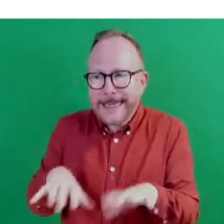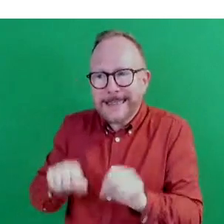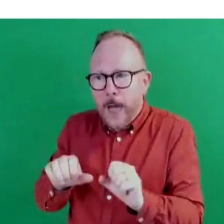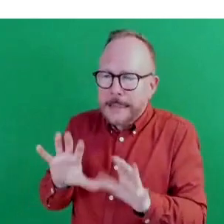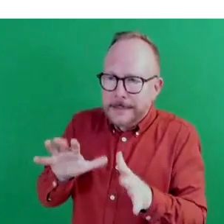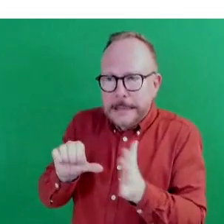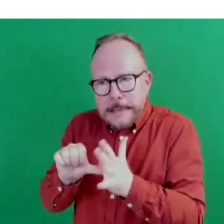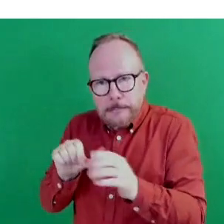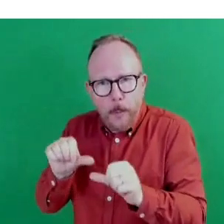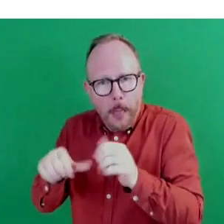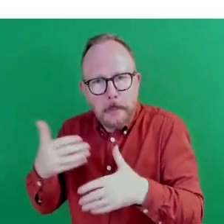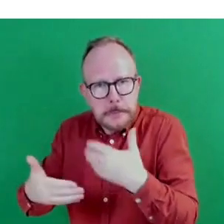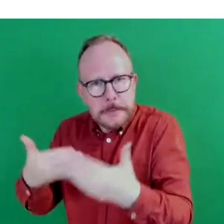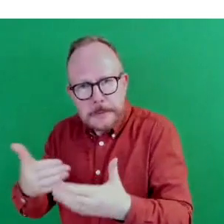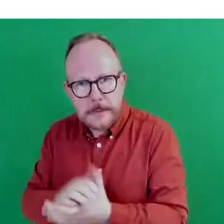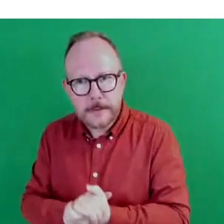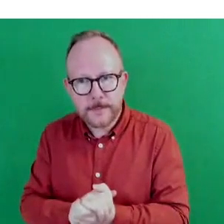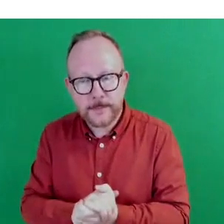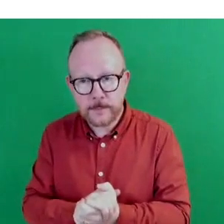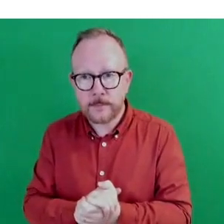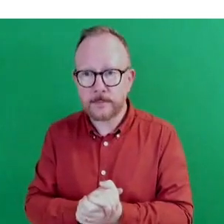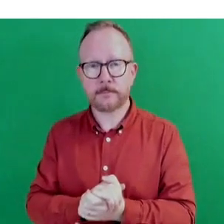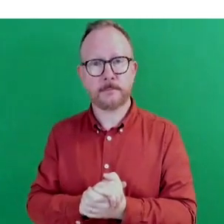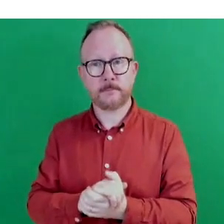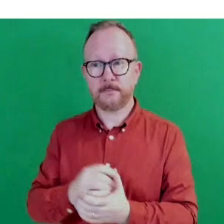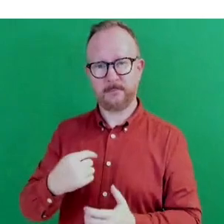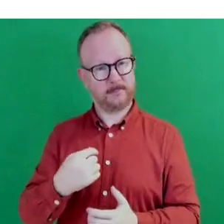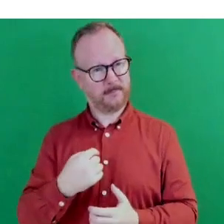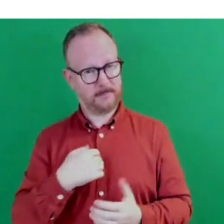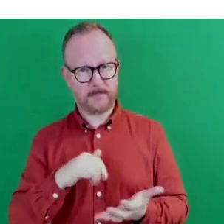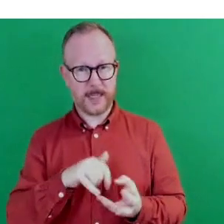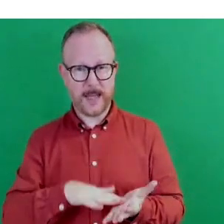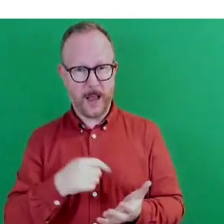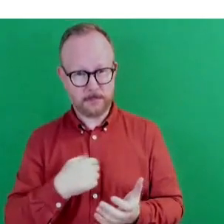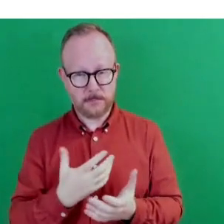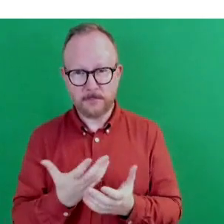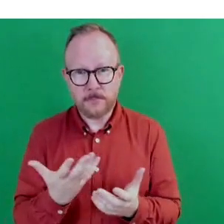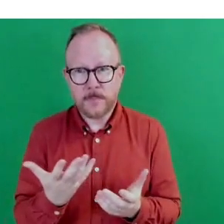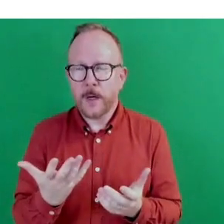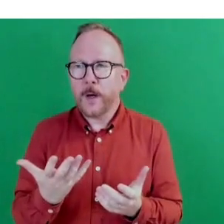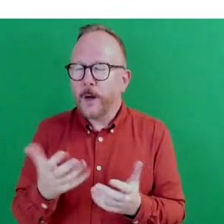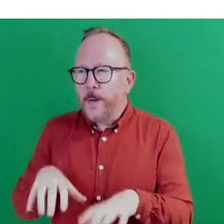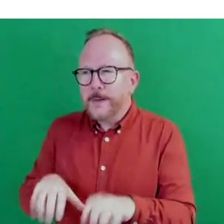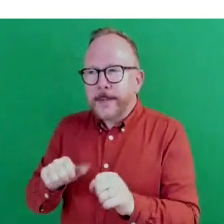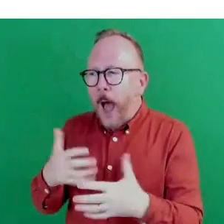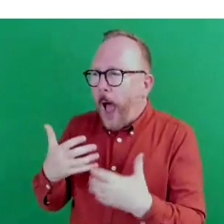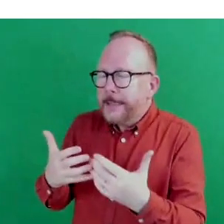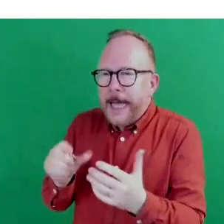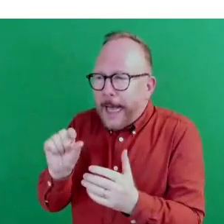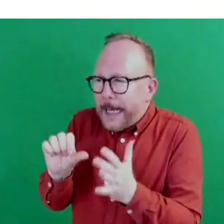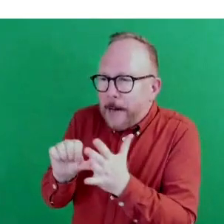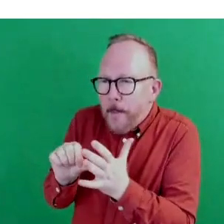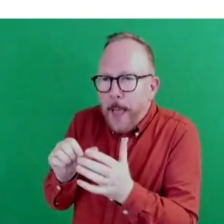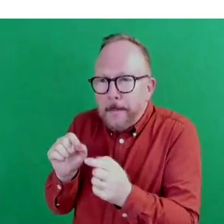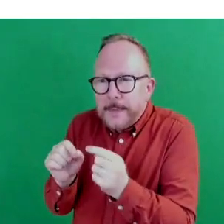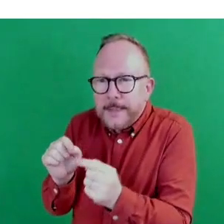I'd say from my perspective, in terms of teething troubles, I would question anything that's not such a big